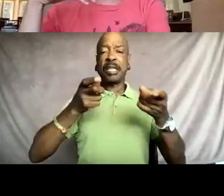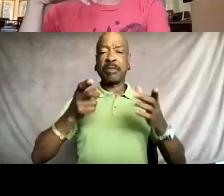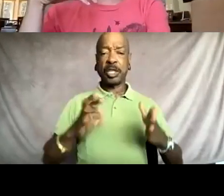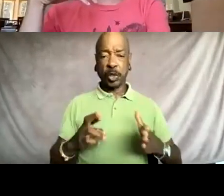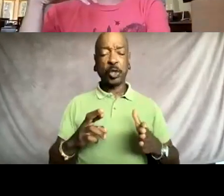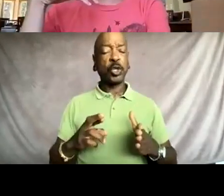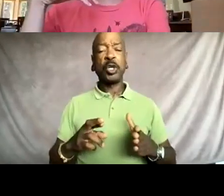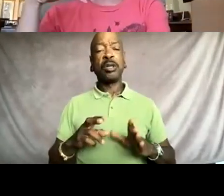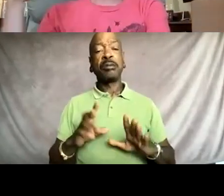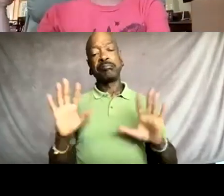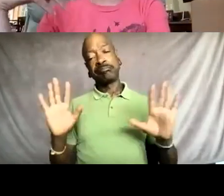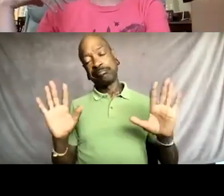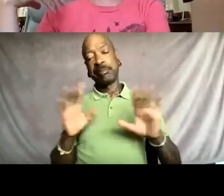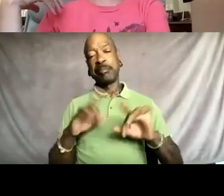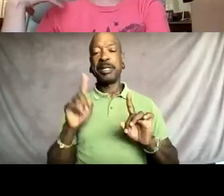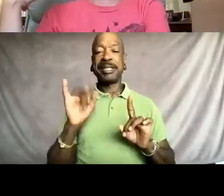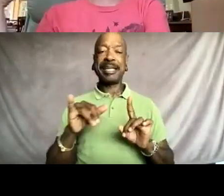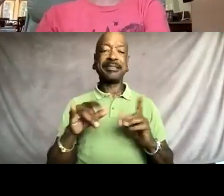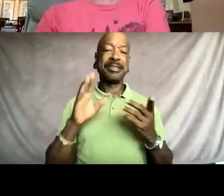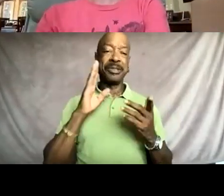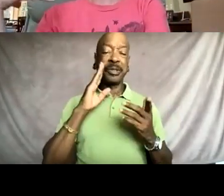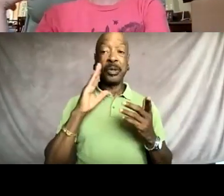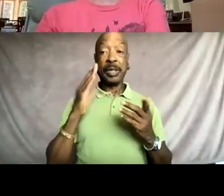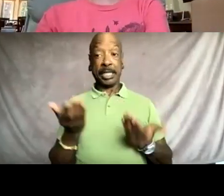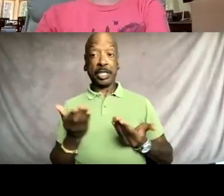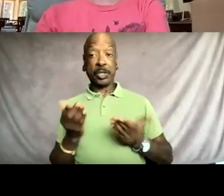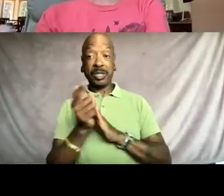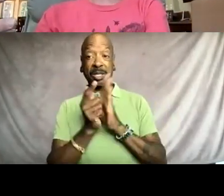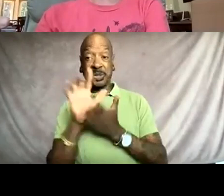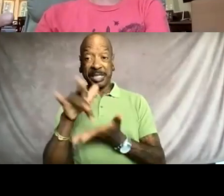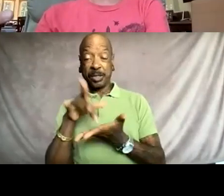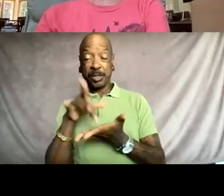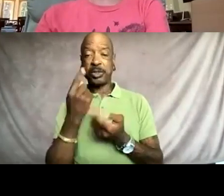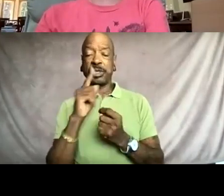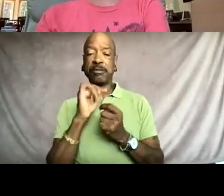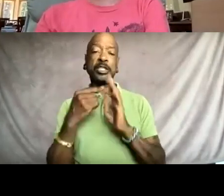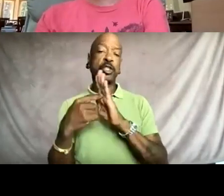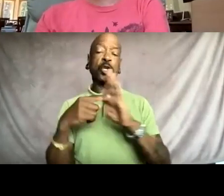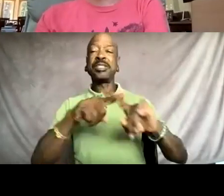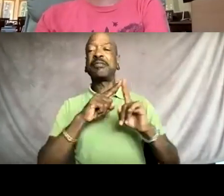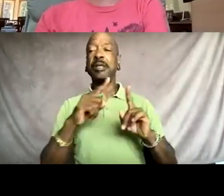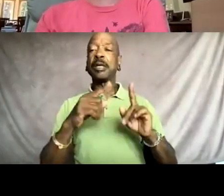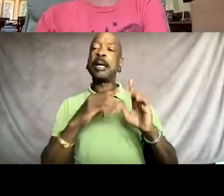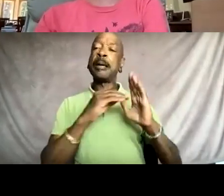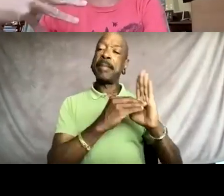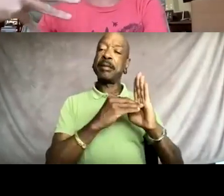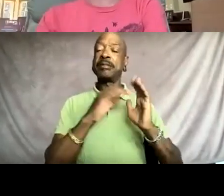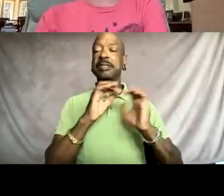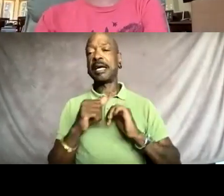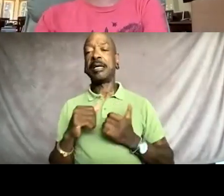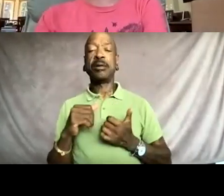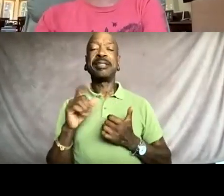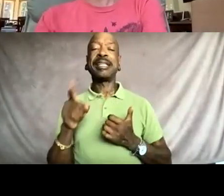but at Sustainable Economies Law Center, we're trying to really put out a lot of different models for how nonprofits could have more